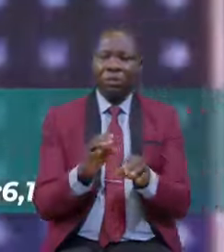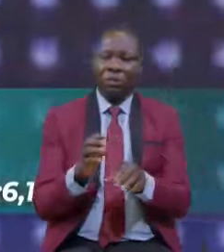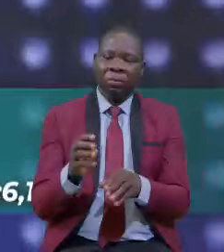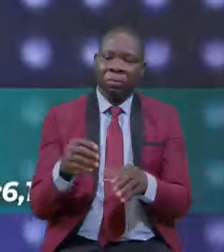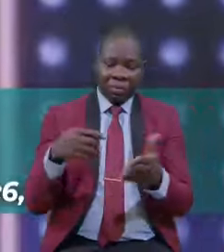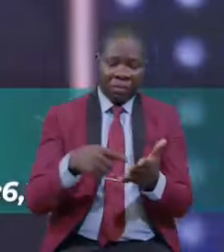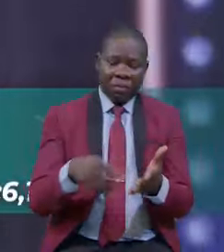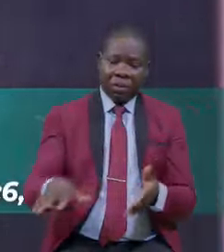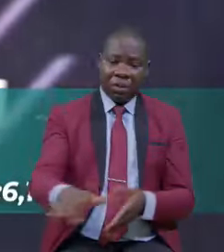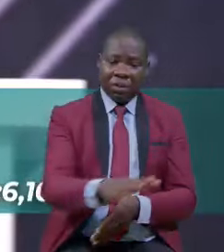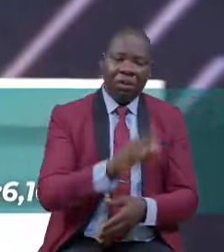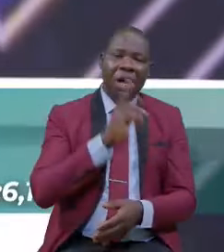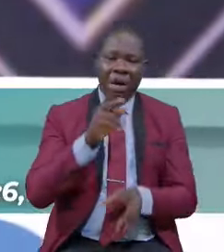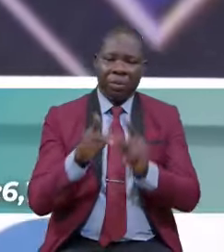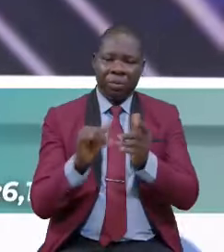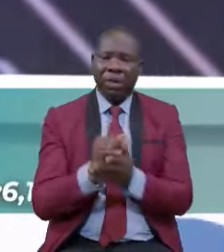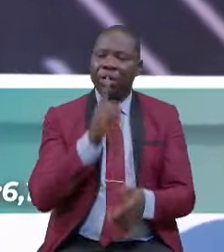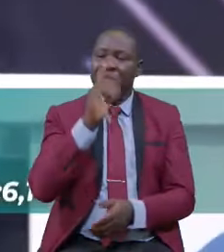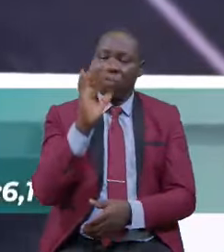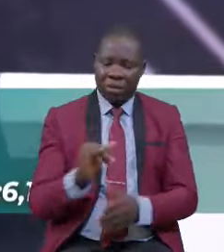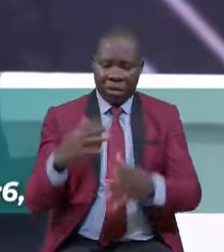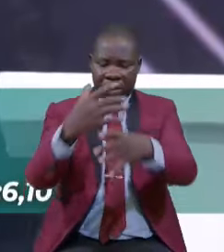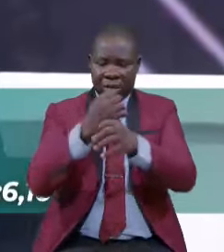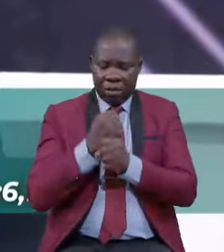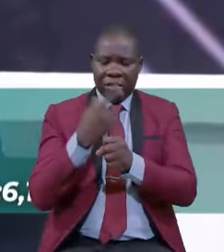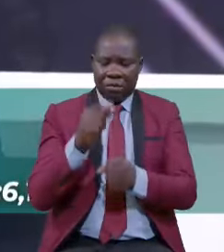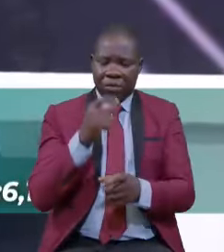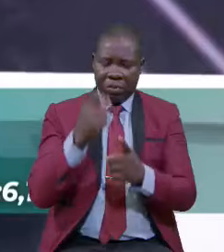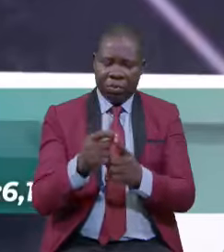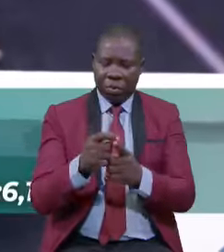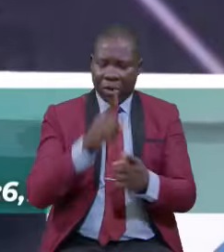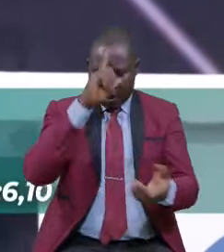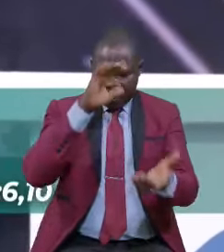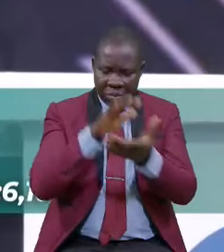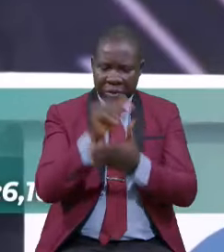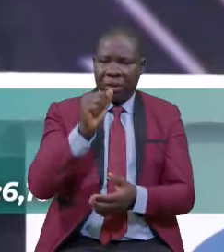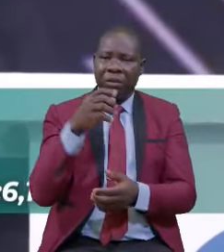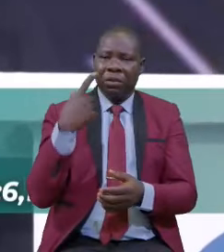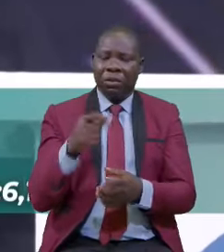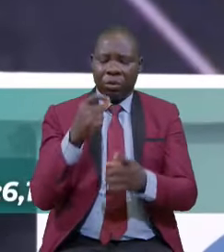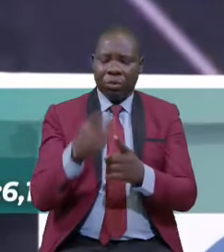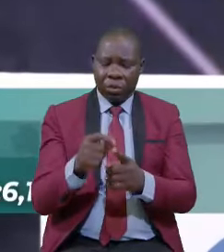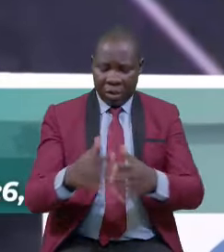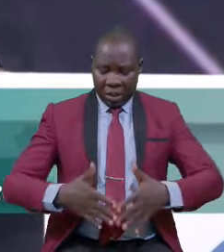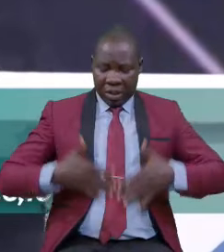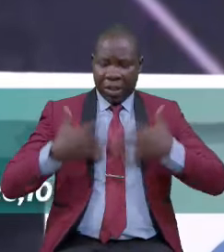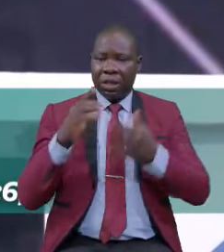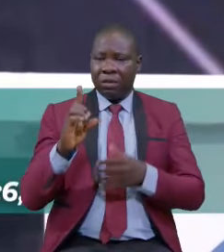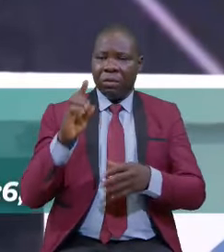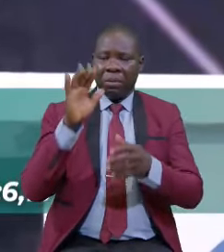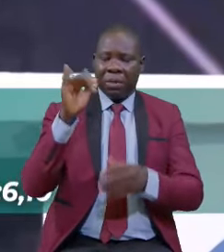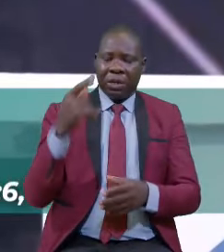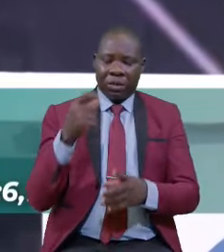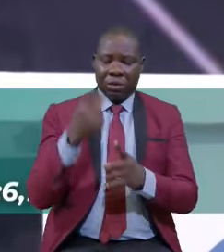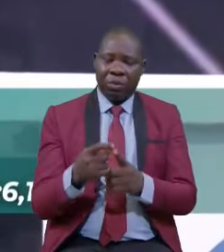actually received the word. They believed the word. They lived by the word. Every little